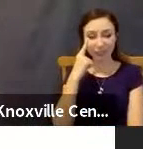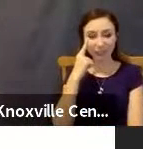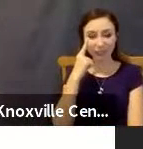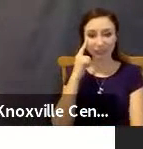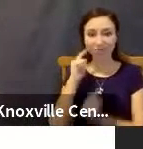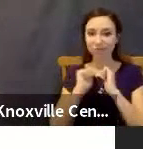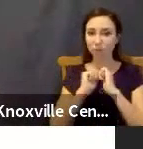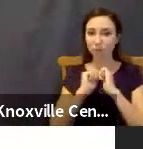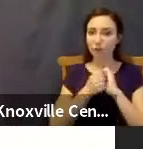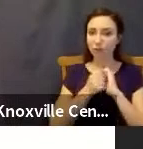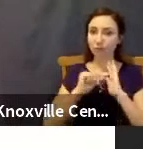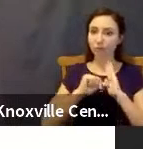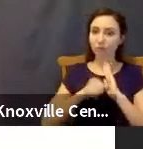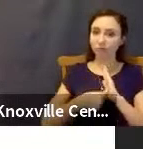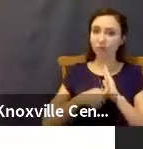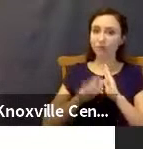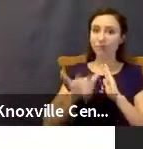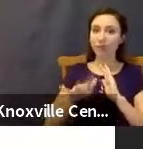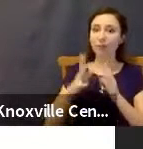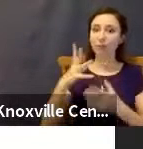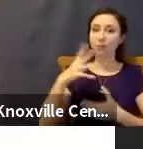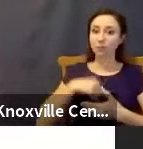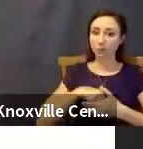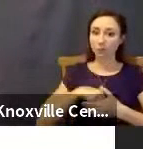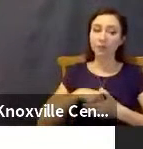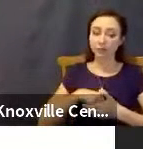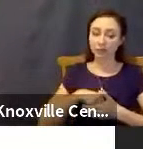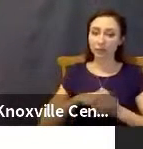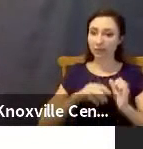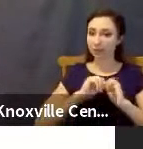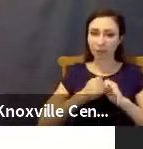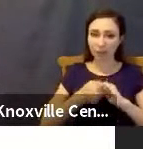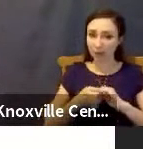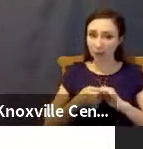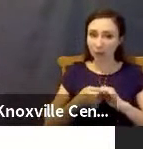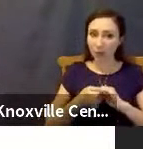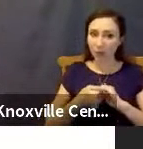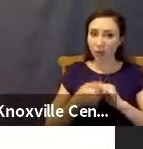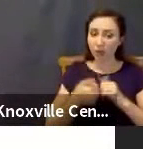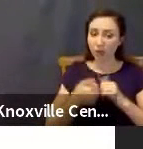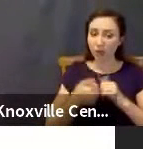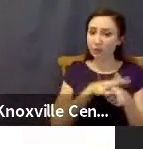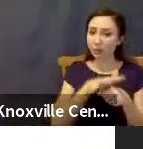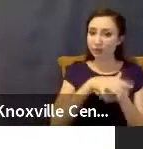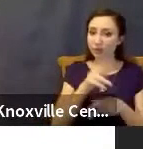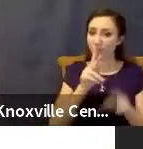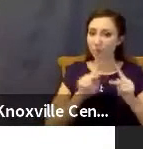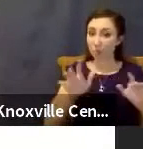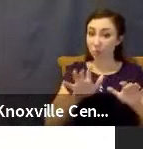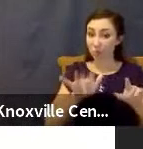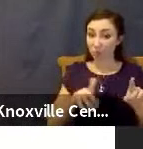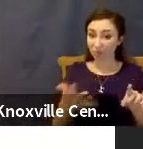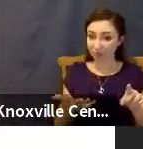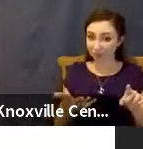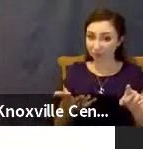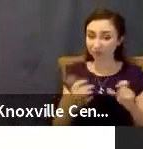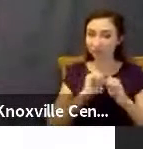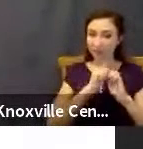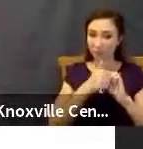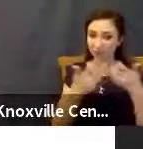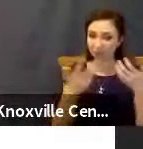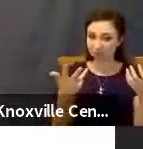do you drive that participation, and how do we have enough people to get that done?